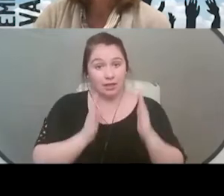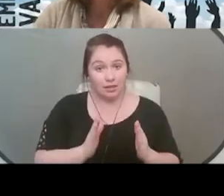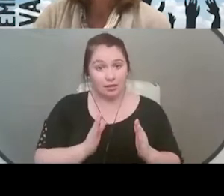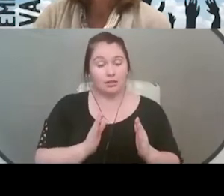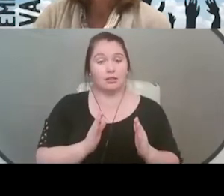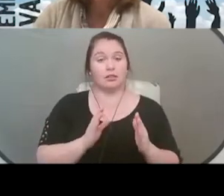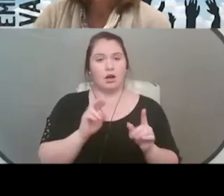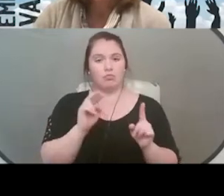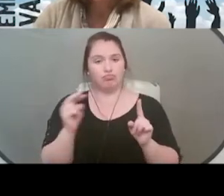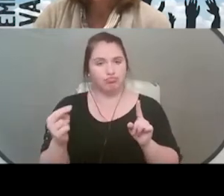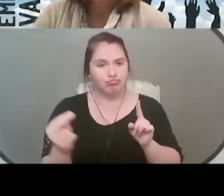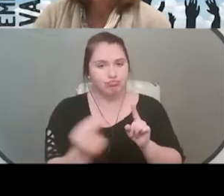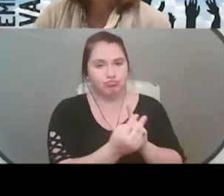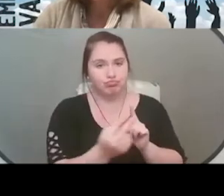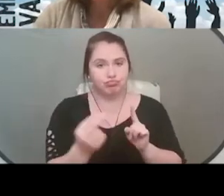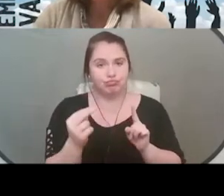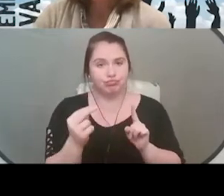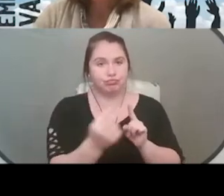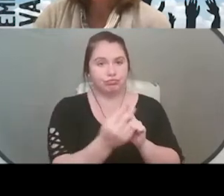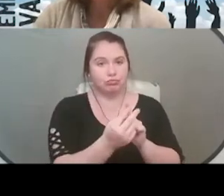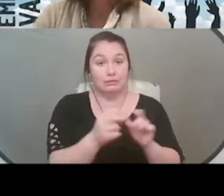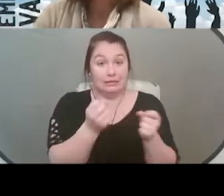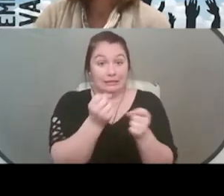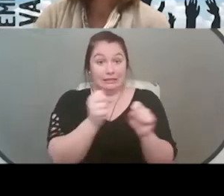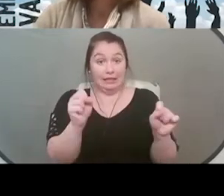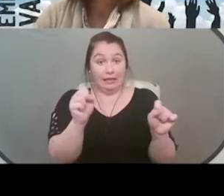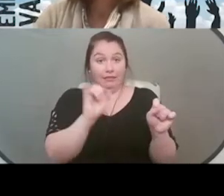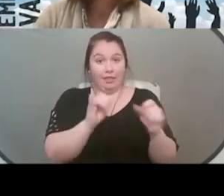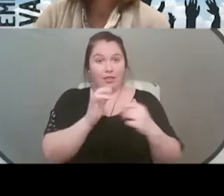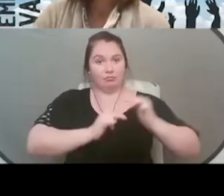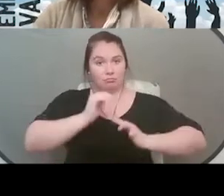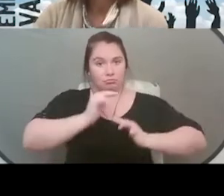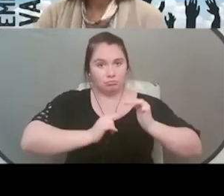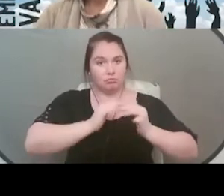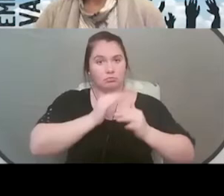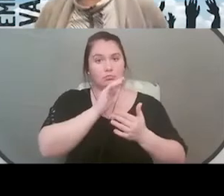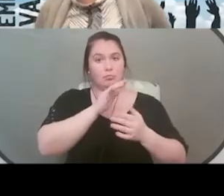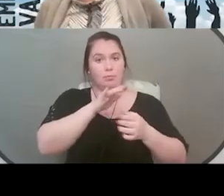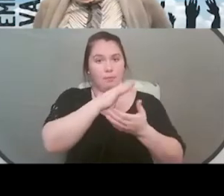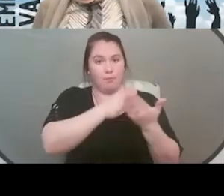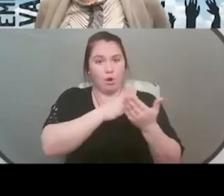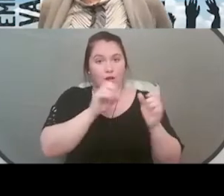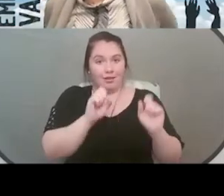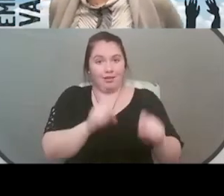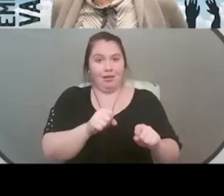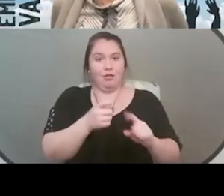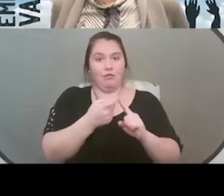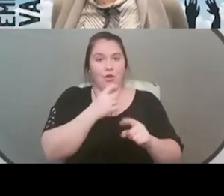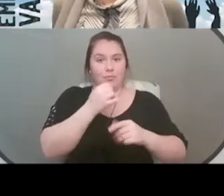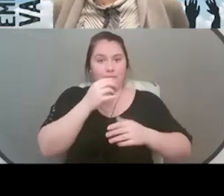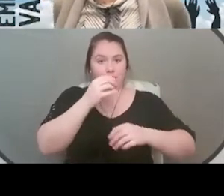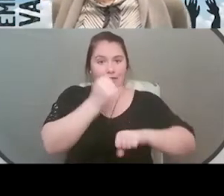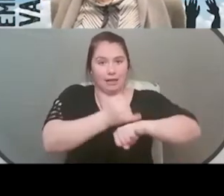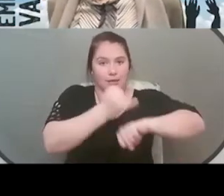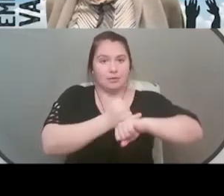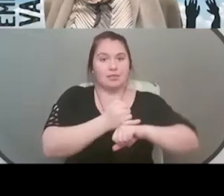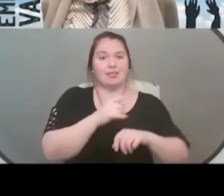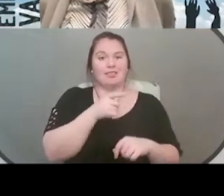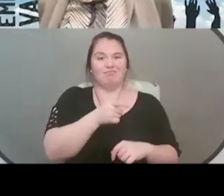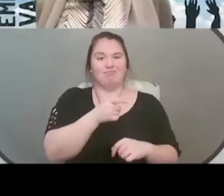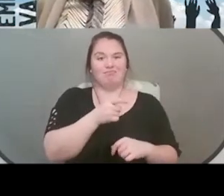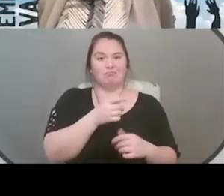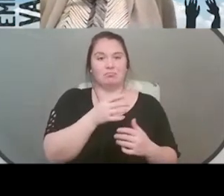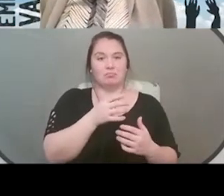architects looking at it, it's a salvageable facility as a part of the campus, and it's one of the newer pieces.